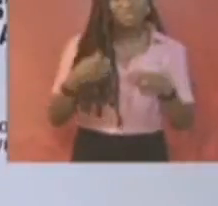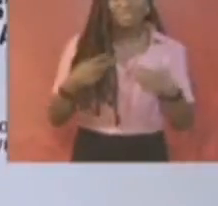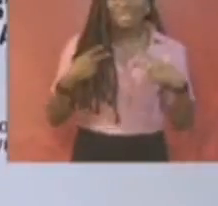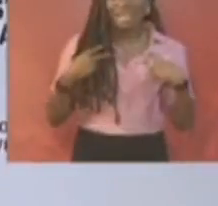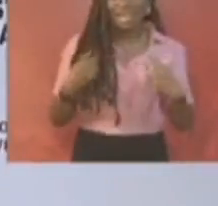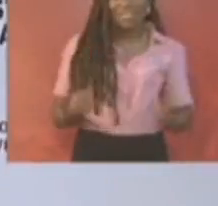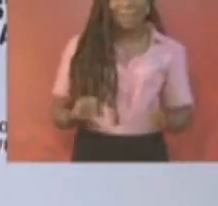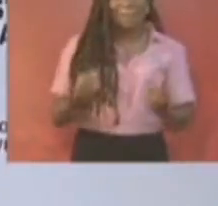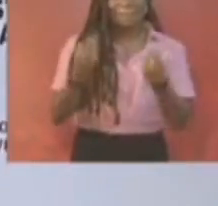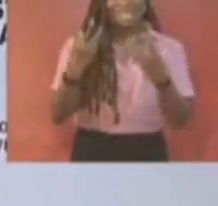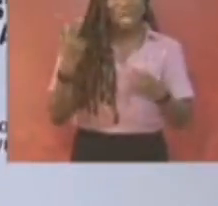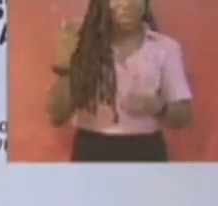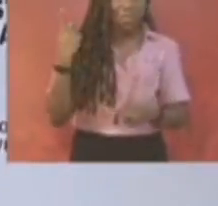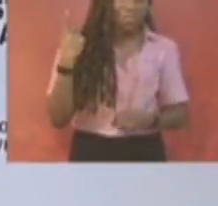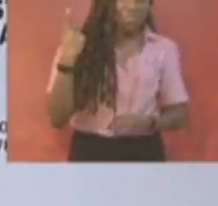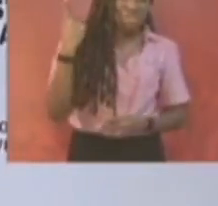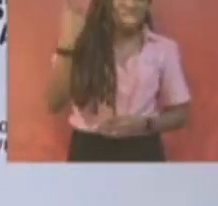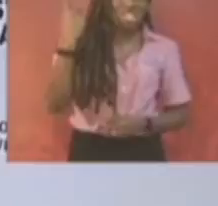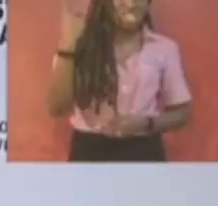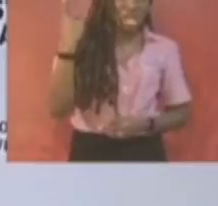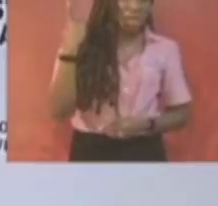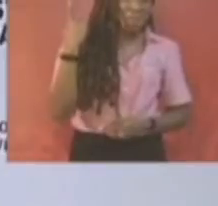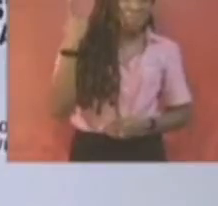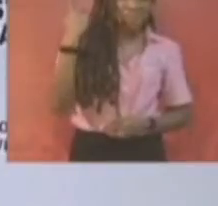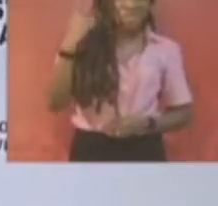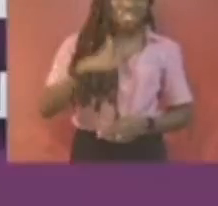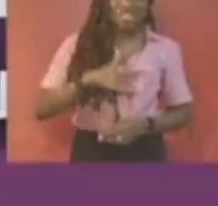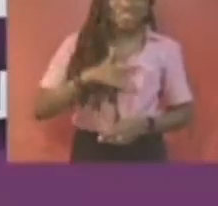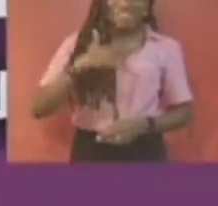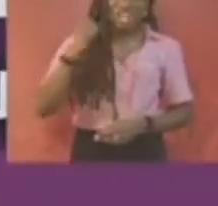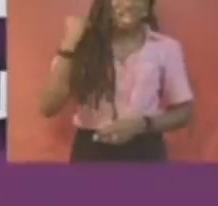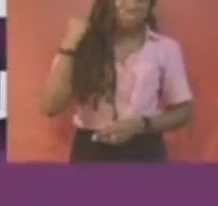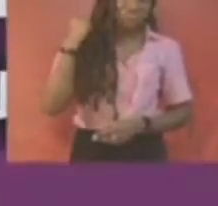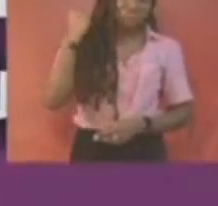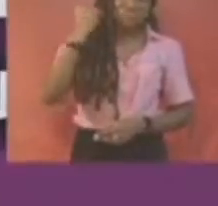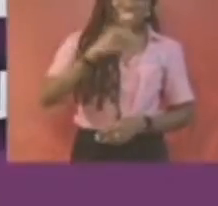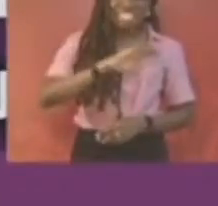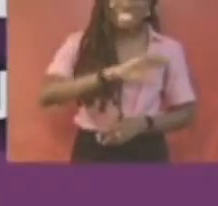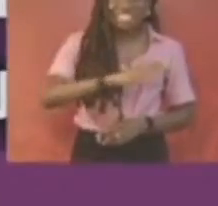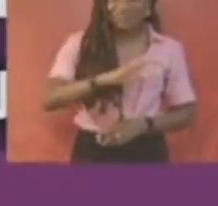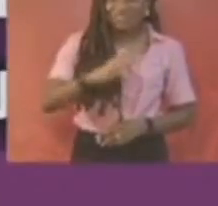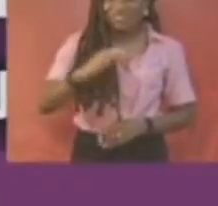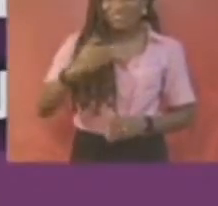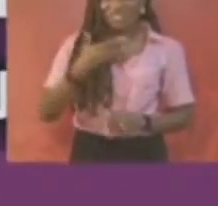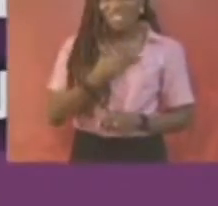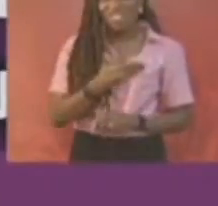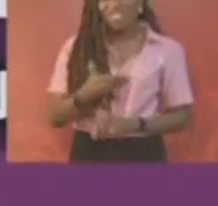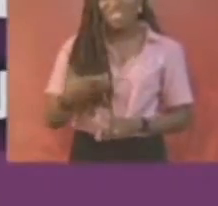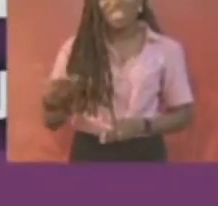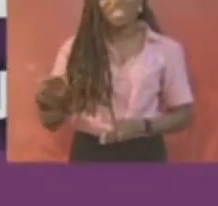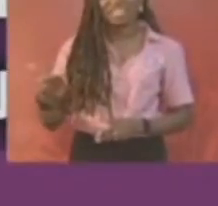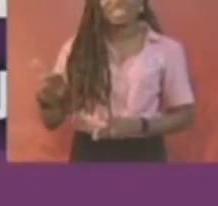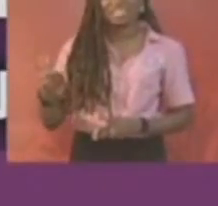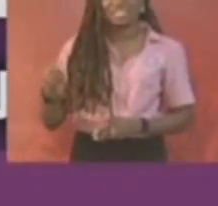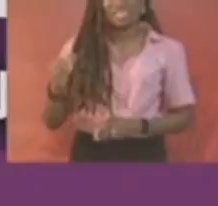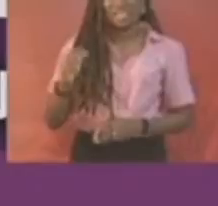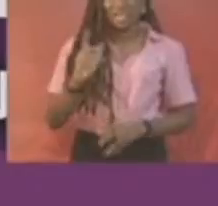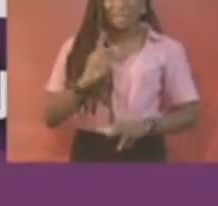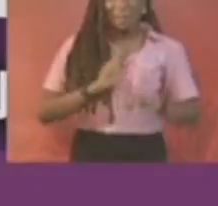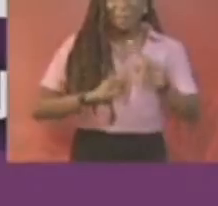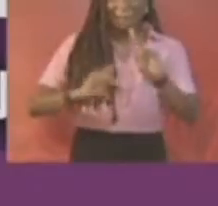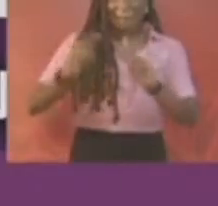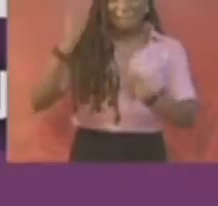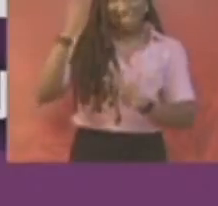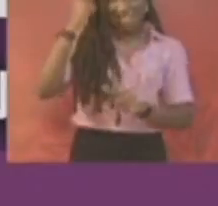overall being put on everybody for all kinds of things. Do either of you have a concern that, you know, the perception of some people being